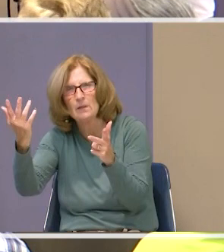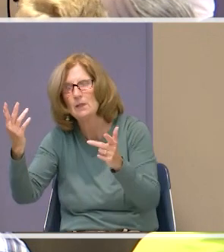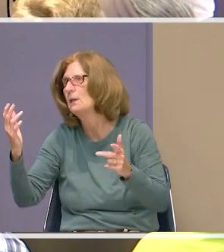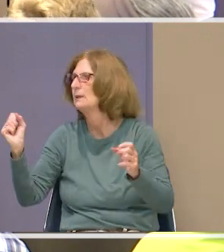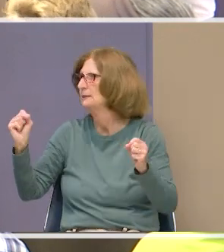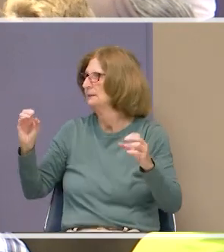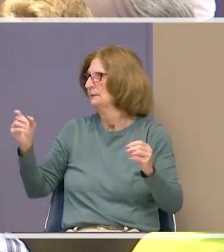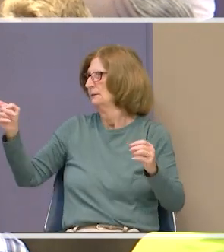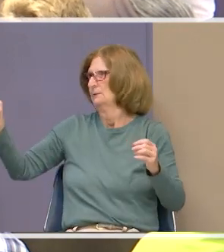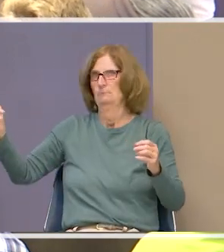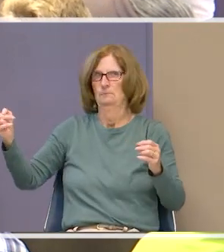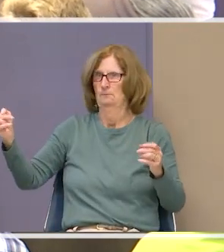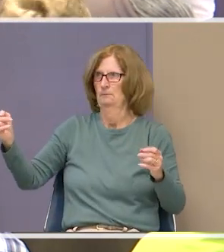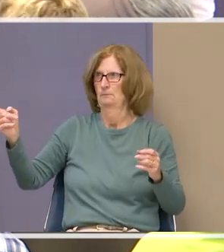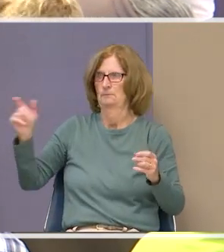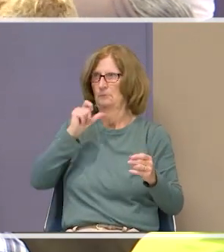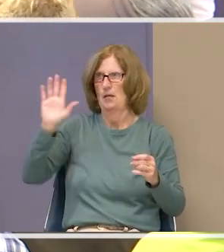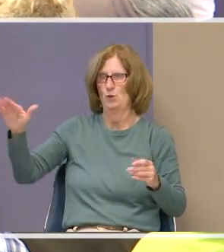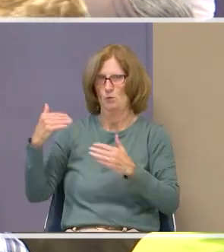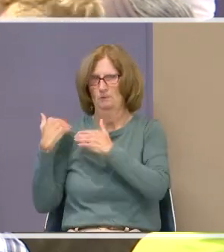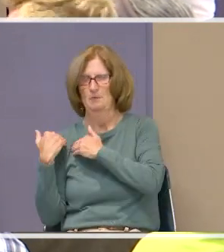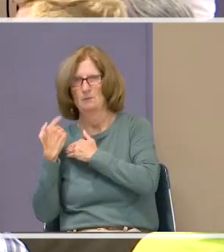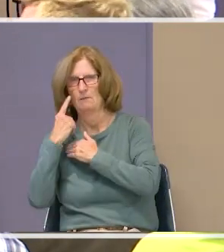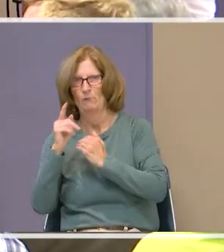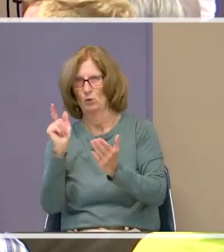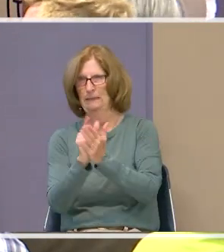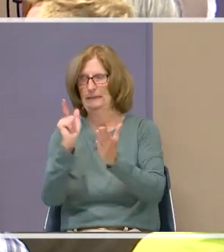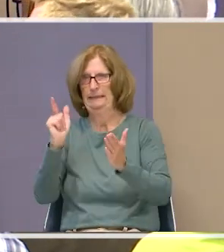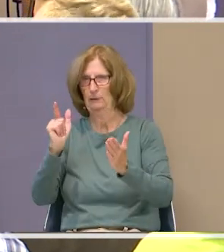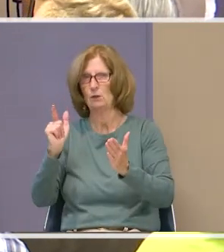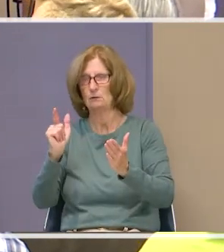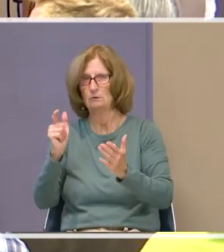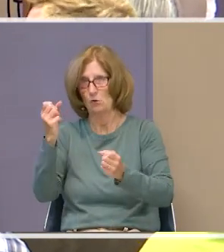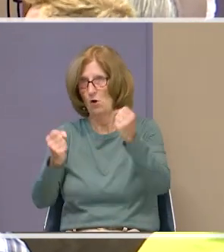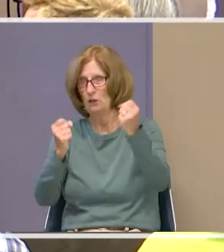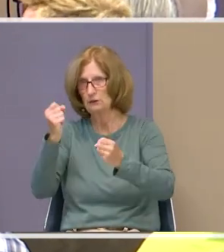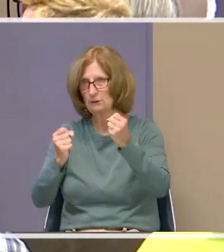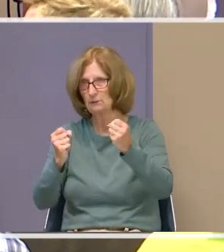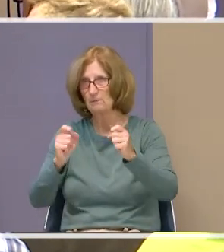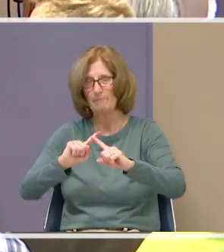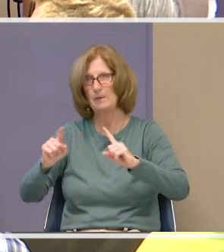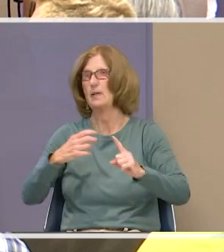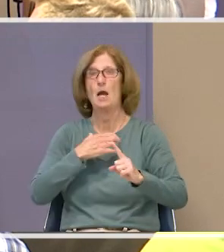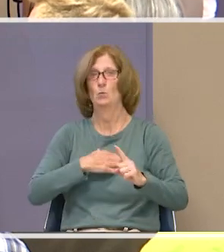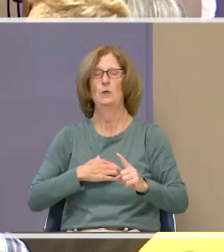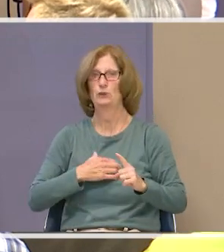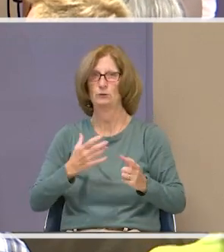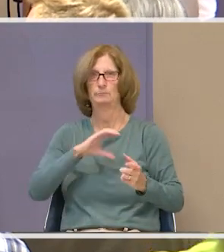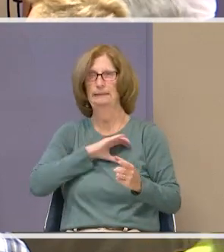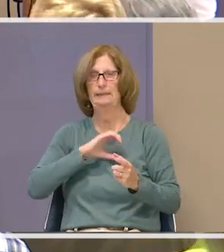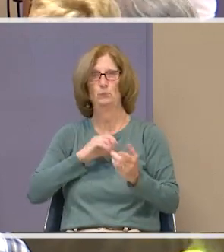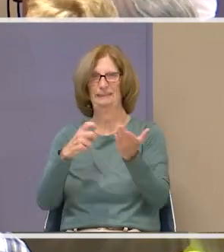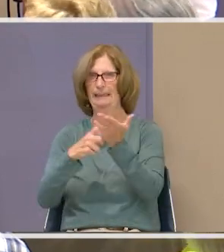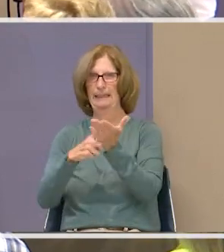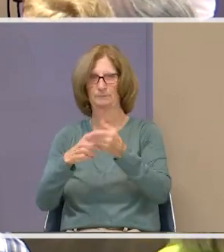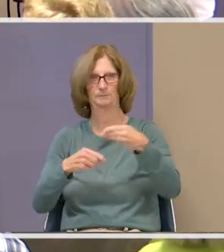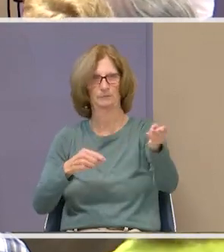about illegal parking in that corridor, but tickets would be beautiful, just